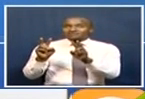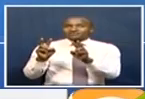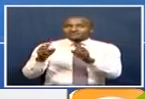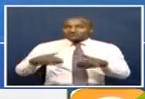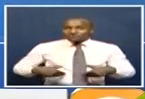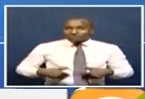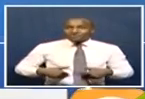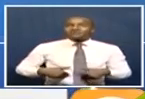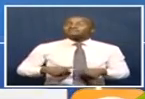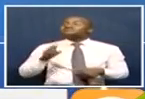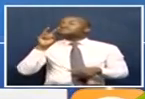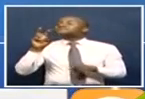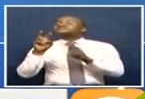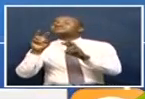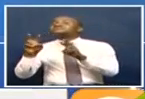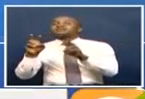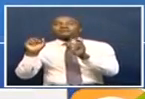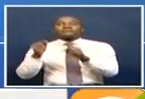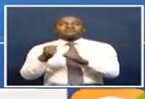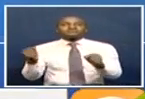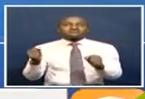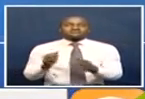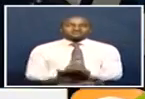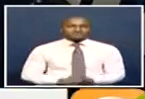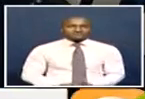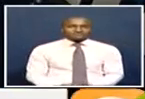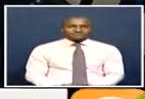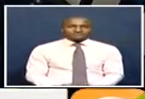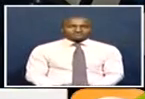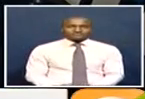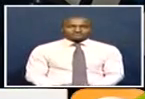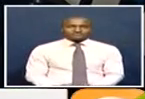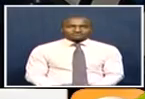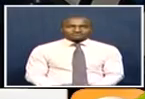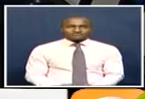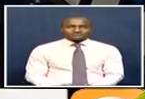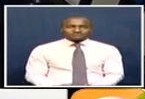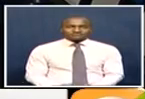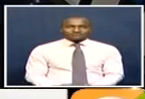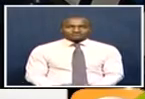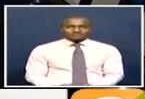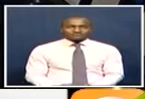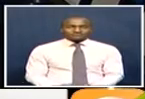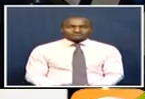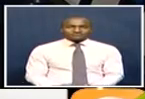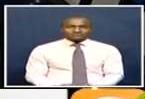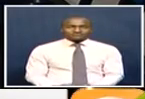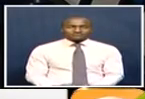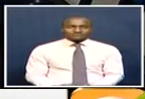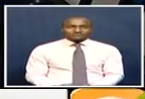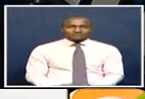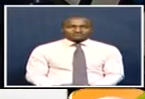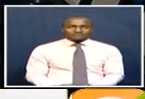man cannot even if he climbs the tallest tree. Hmm. What an old man can see, a young man can't see.